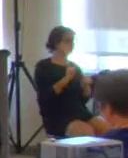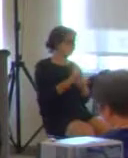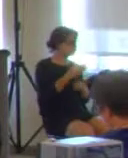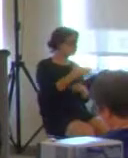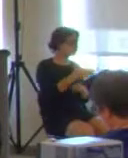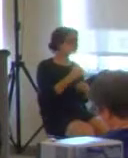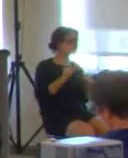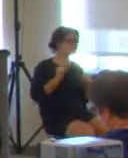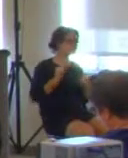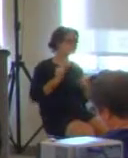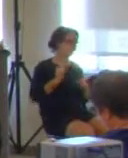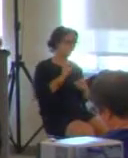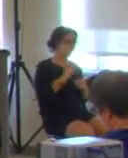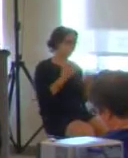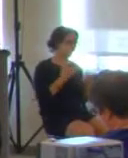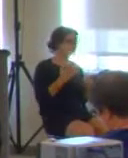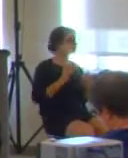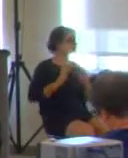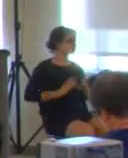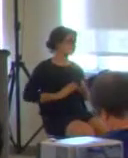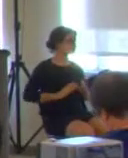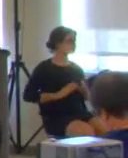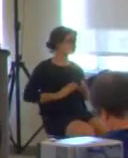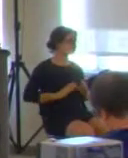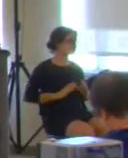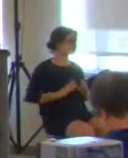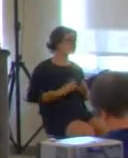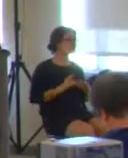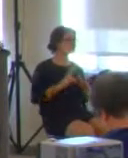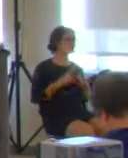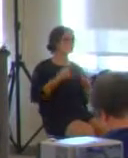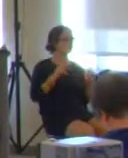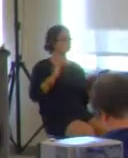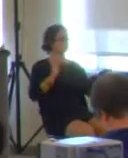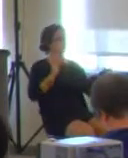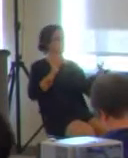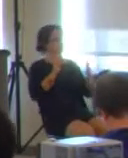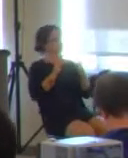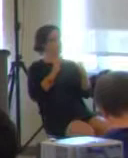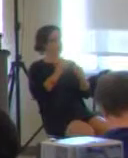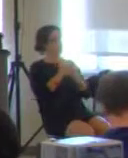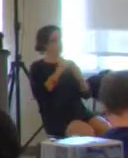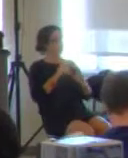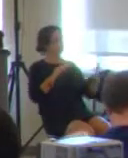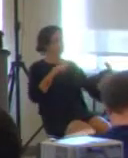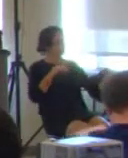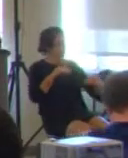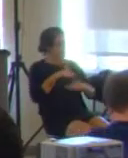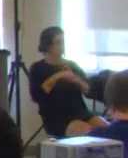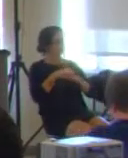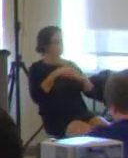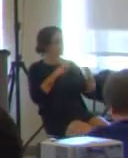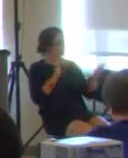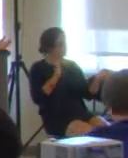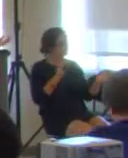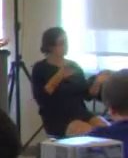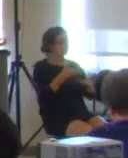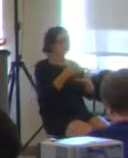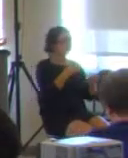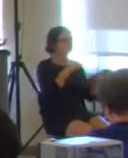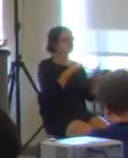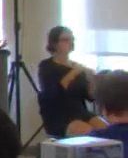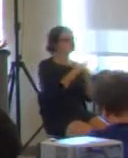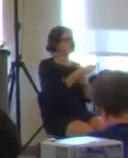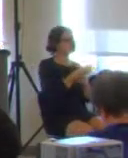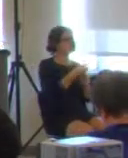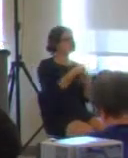peer contact, really at the initial contact when people come in to try to access services initially. Respect, I think that's